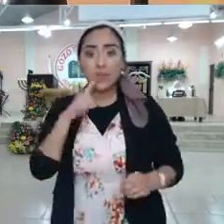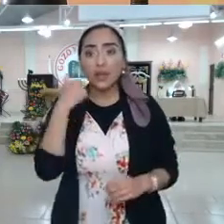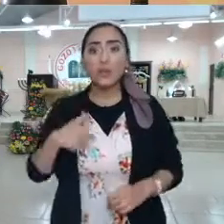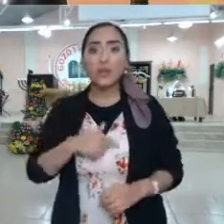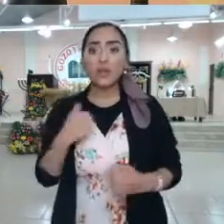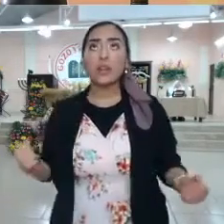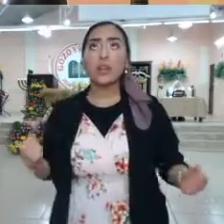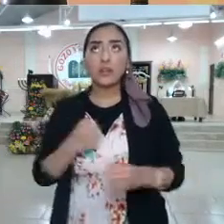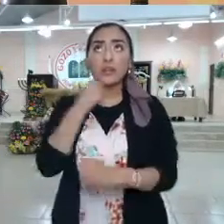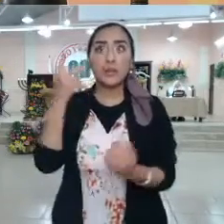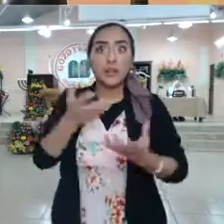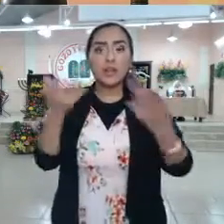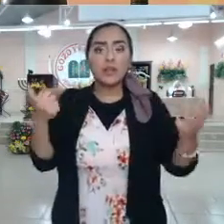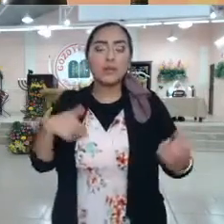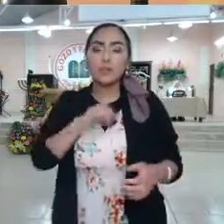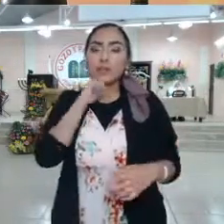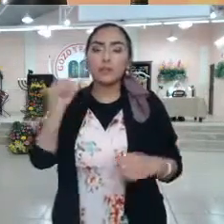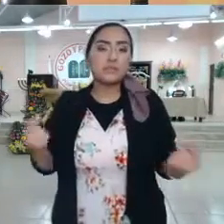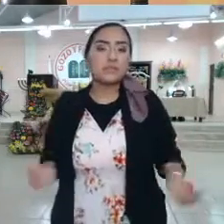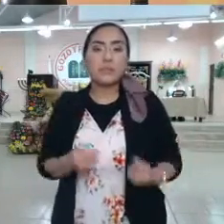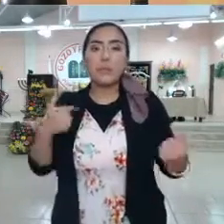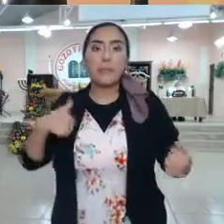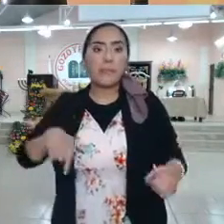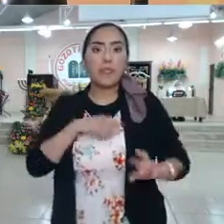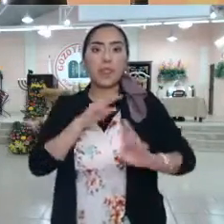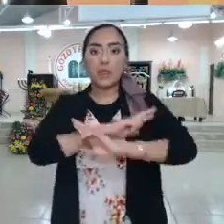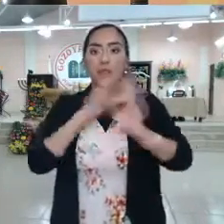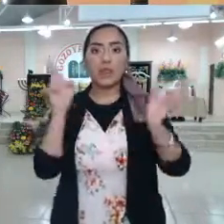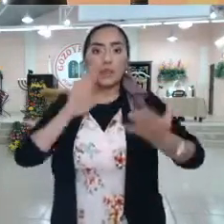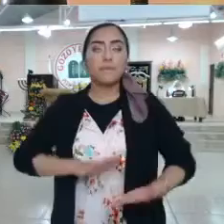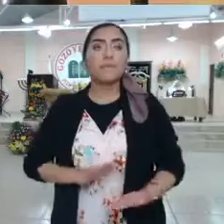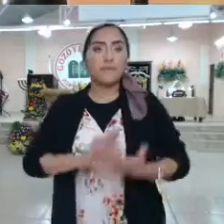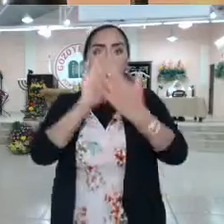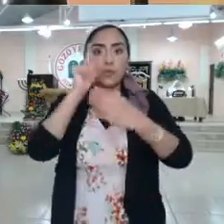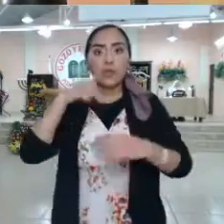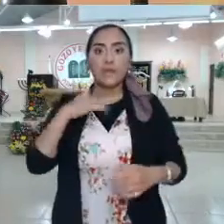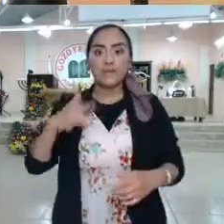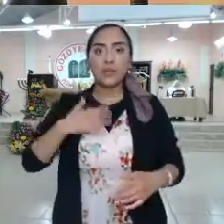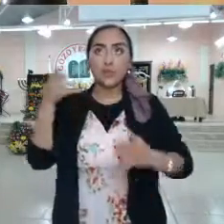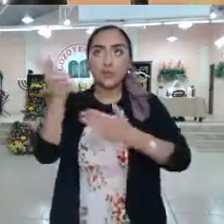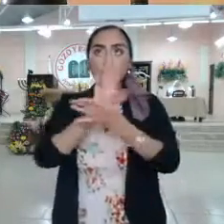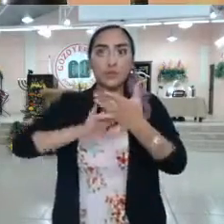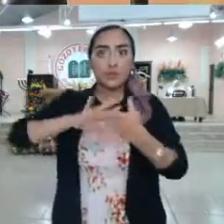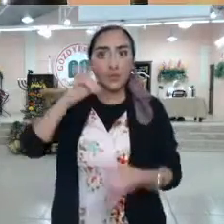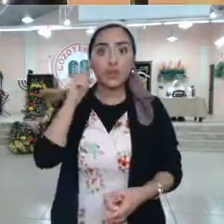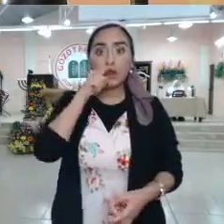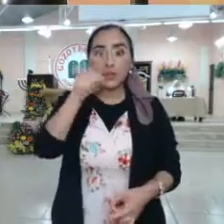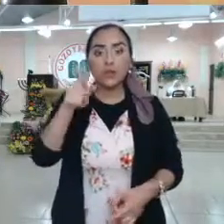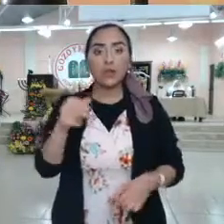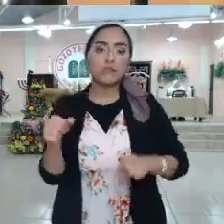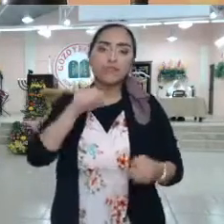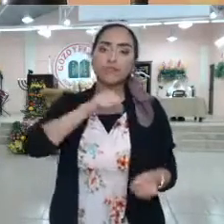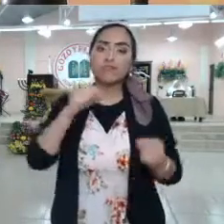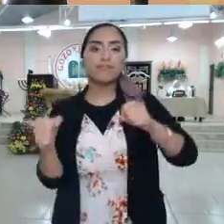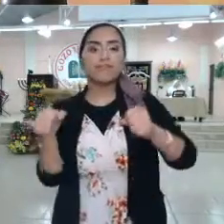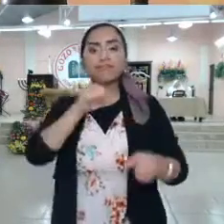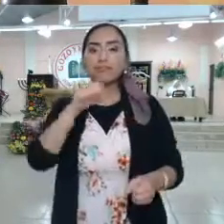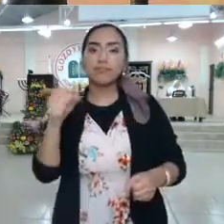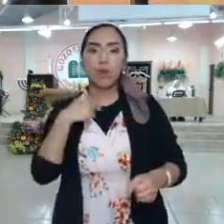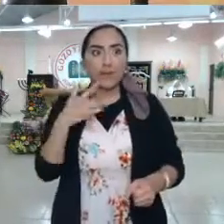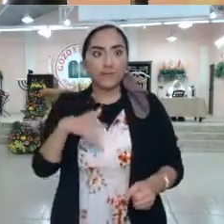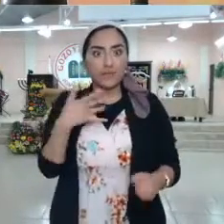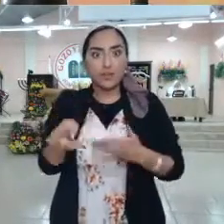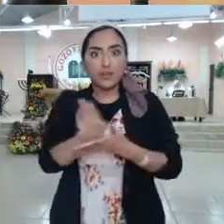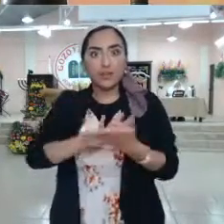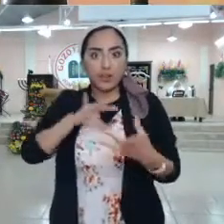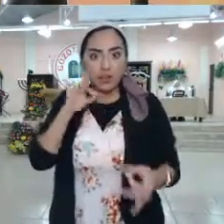amamos because we tanto love him que no so pecamos. much that we Ya don't commit estamos ante sins. su We are already presencia, in his sentimos su presence. We presencia. feel his Tú vas presence. manejando, yo You're voy manejando, driving, voy I'm sintiendo su driving,